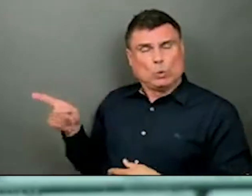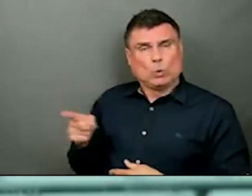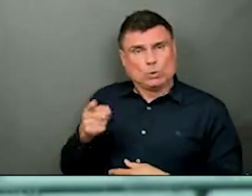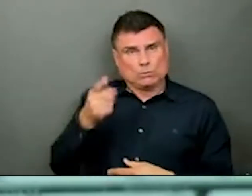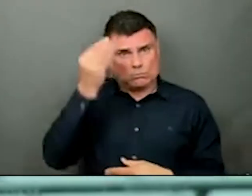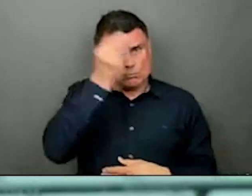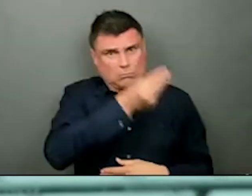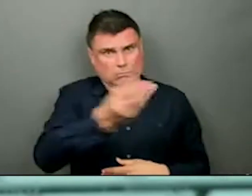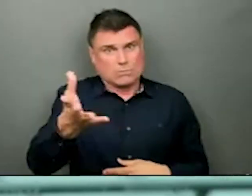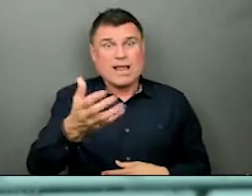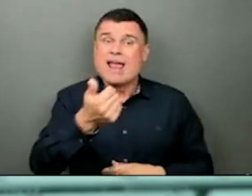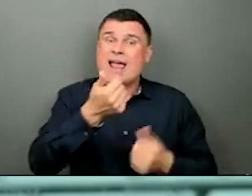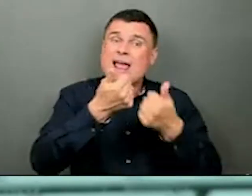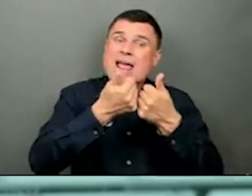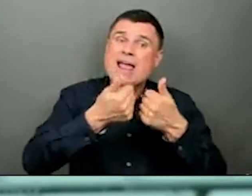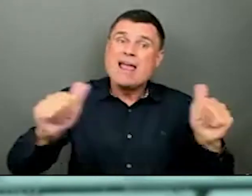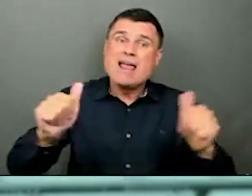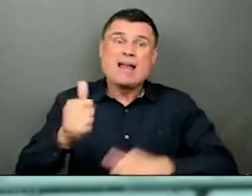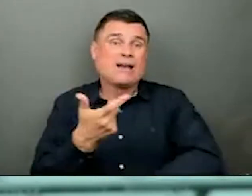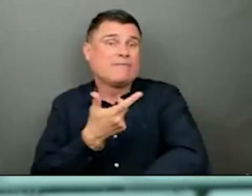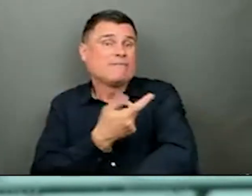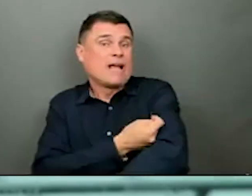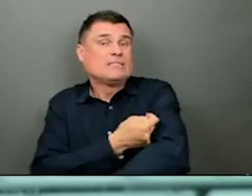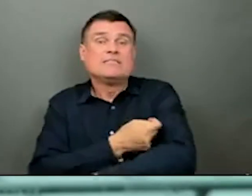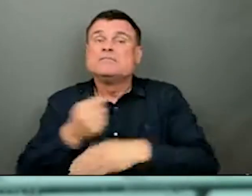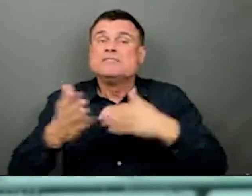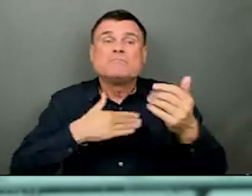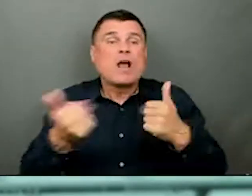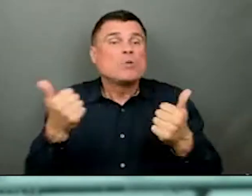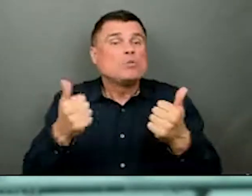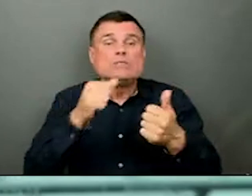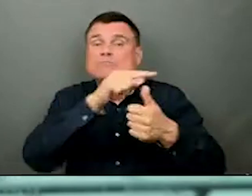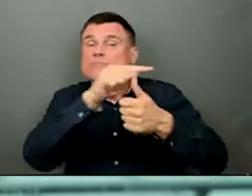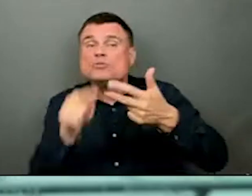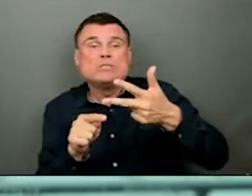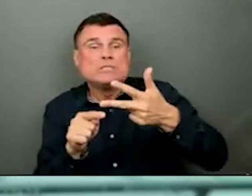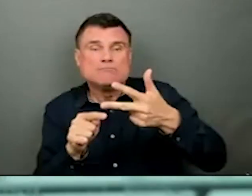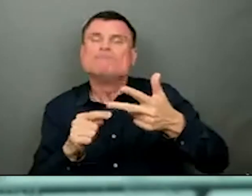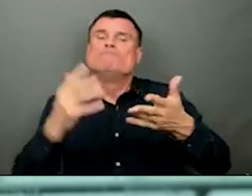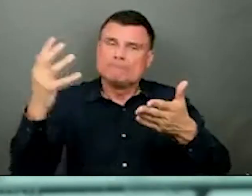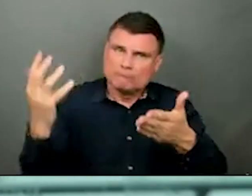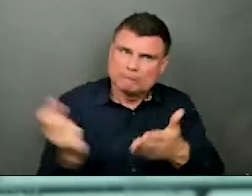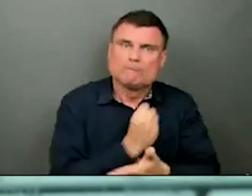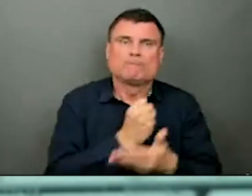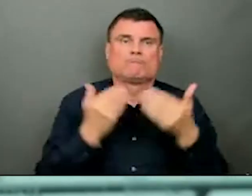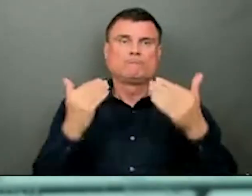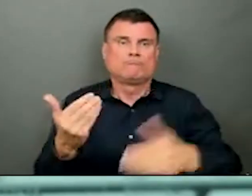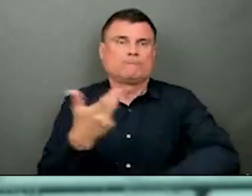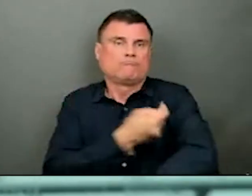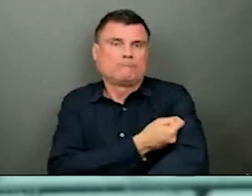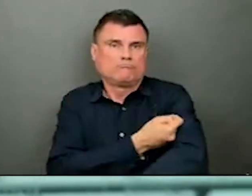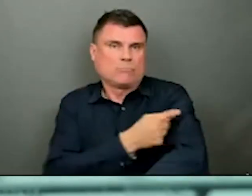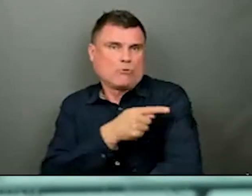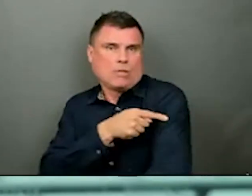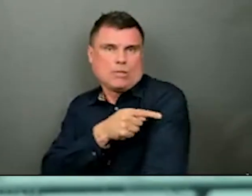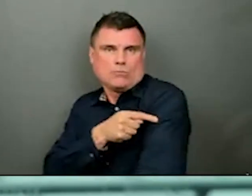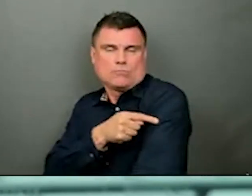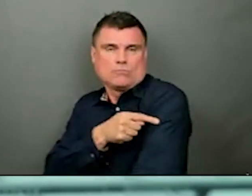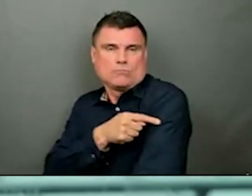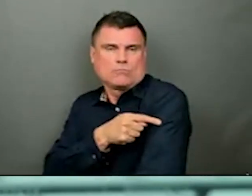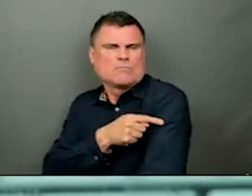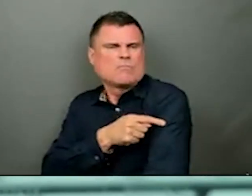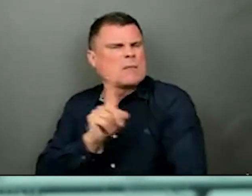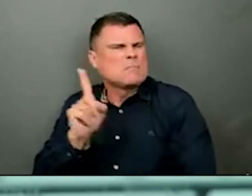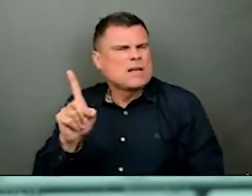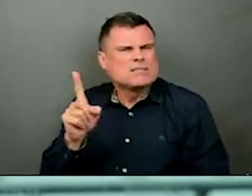about why this advice has changed, and what do you say to people who got AstraZeneca who are now thinking, or maybe second-guessing, getting this